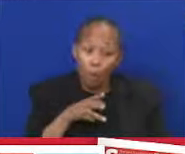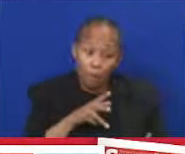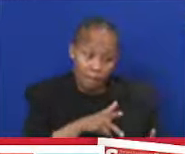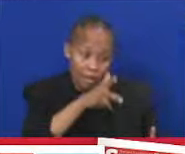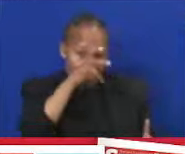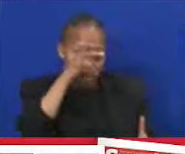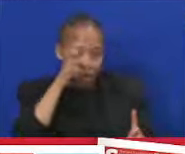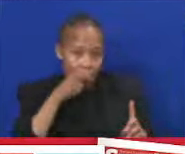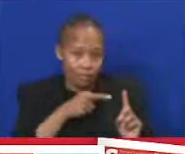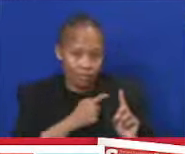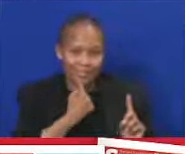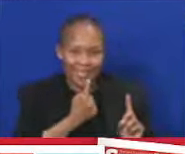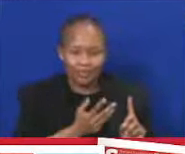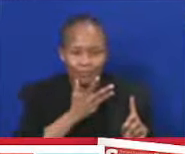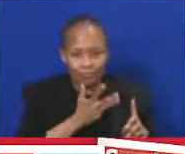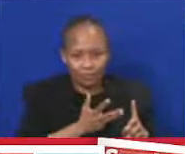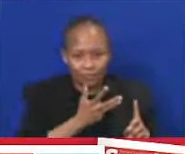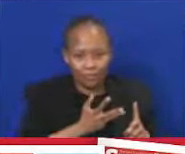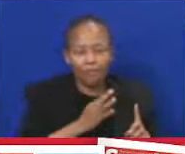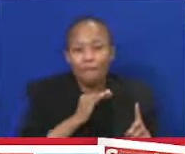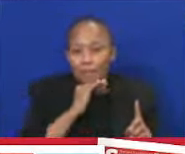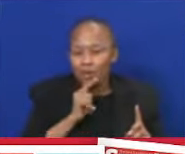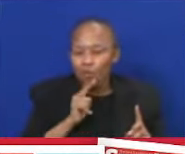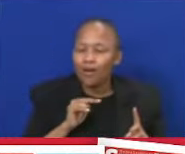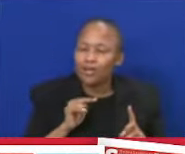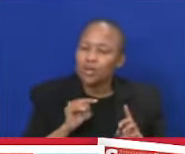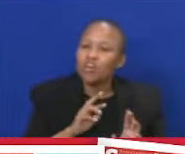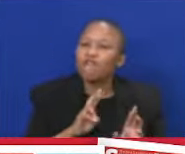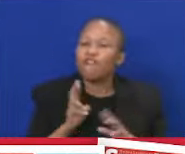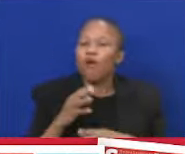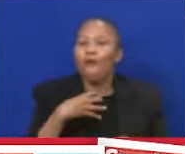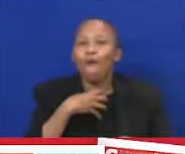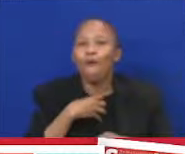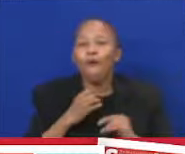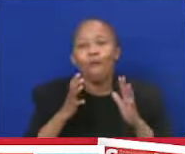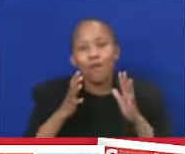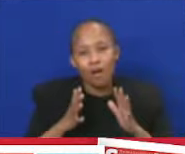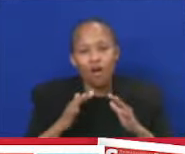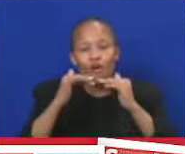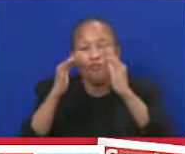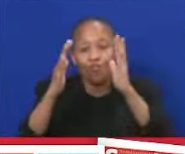the owner of the house, Mr. Vusimusi Madlanga.